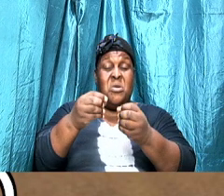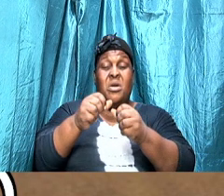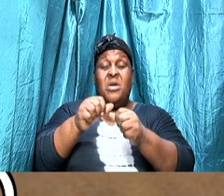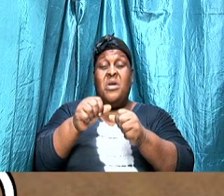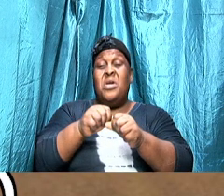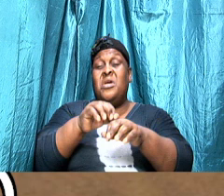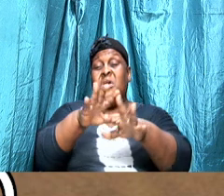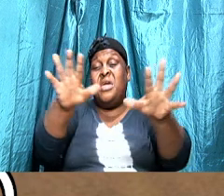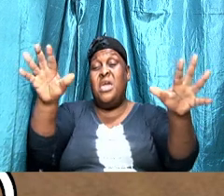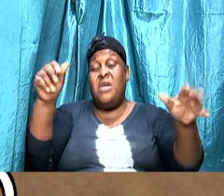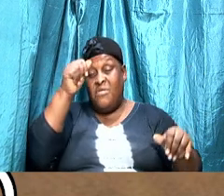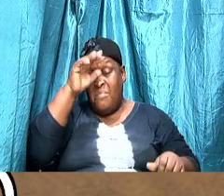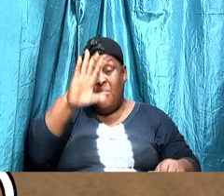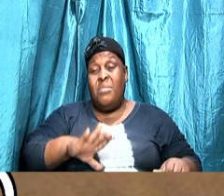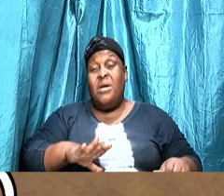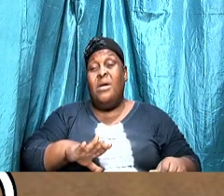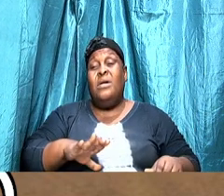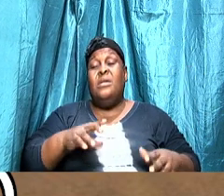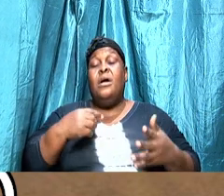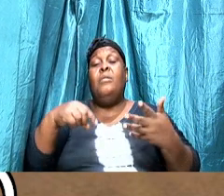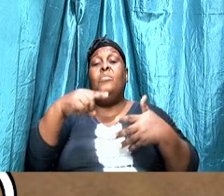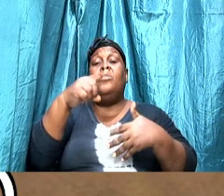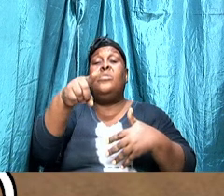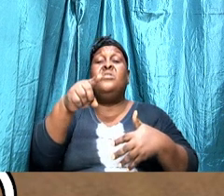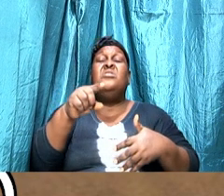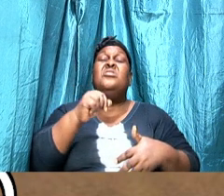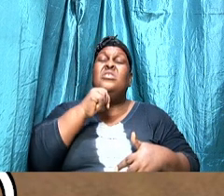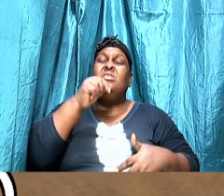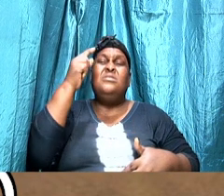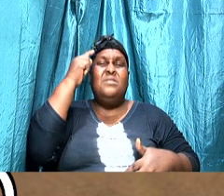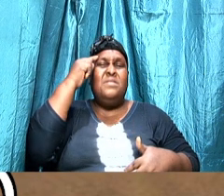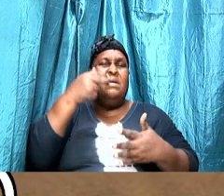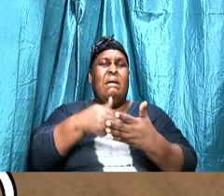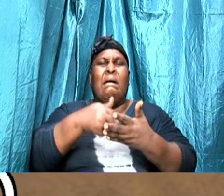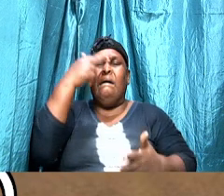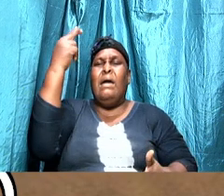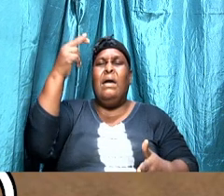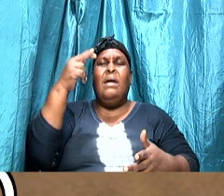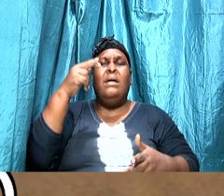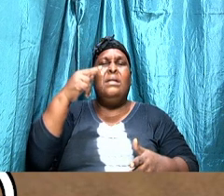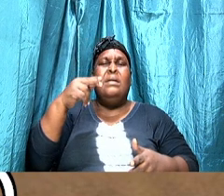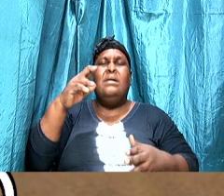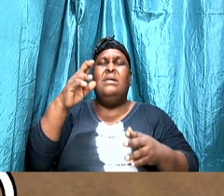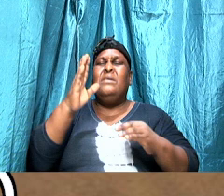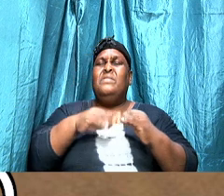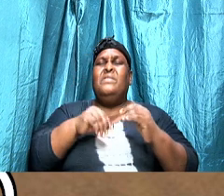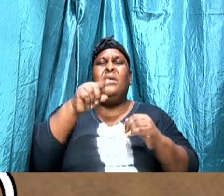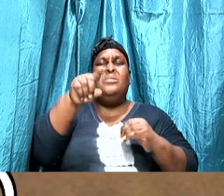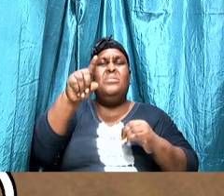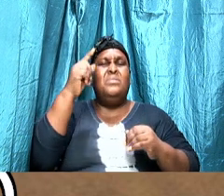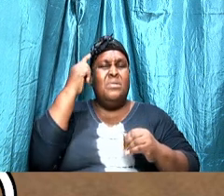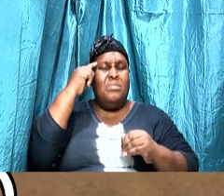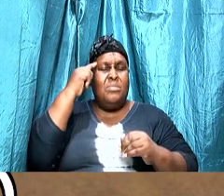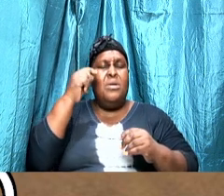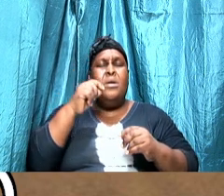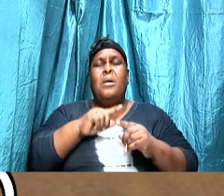that is among you, not to think of himself more highly than he ought to think, but to think